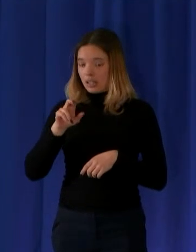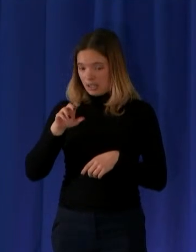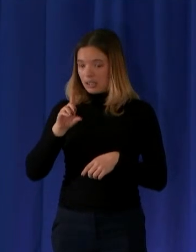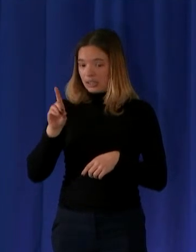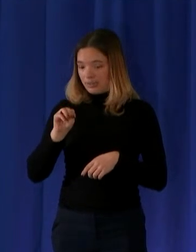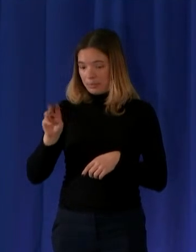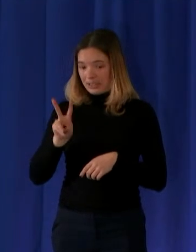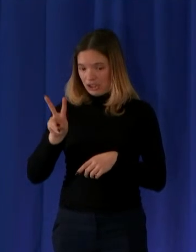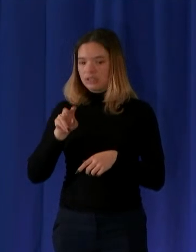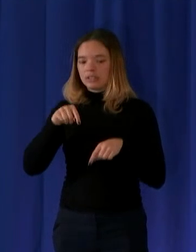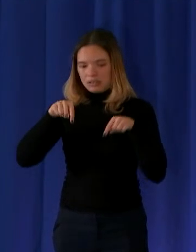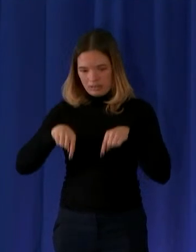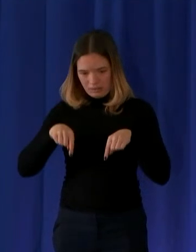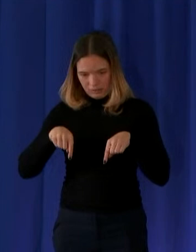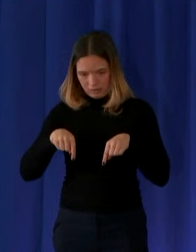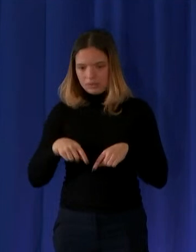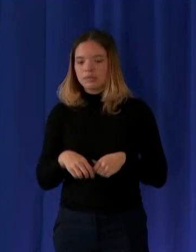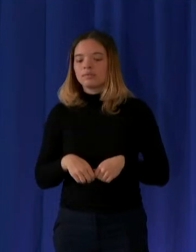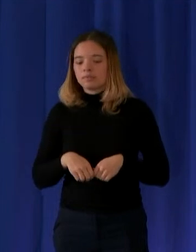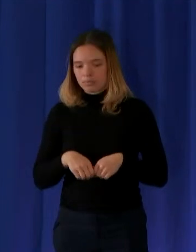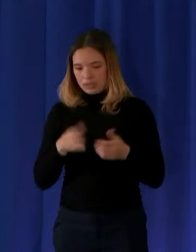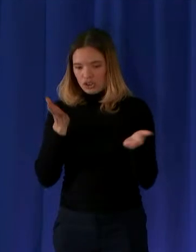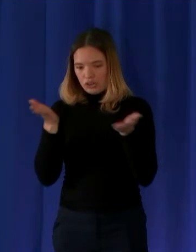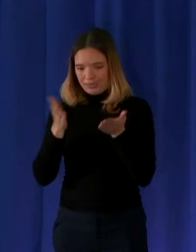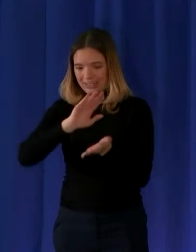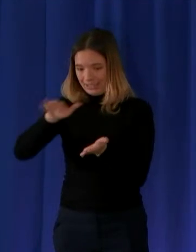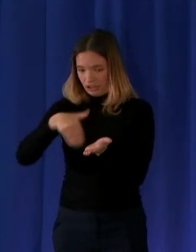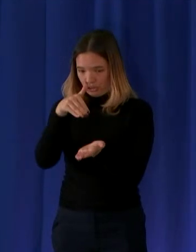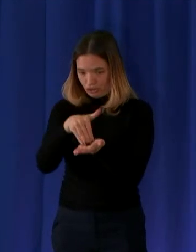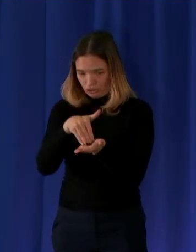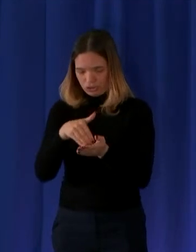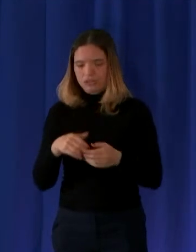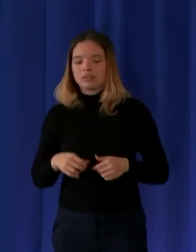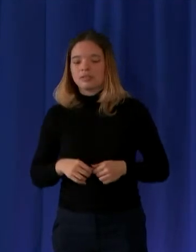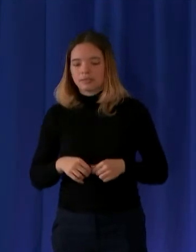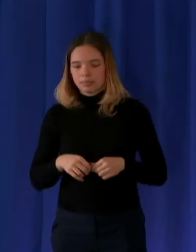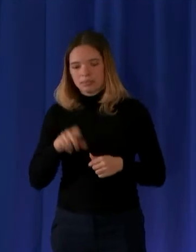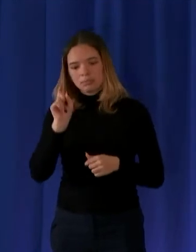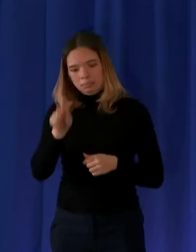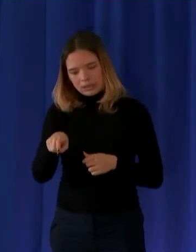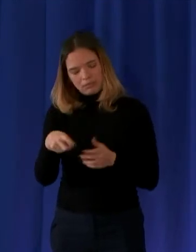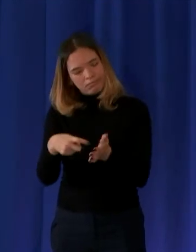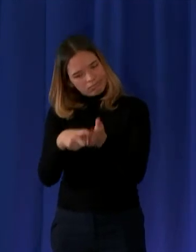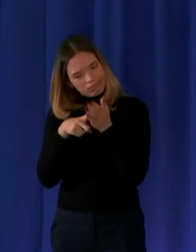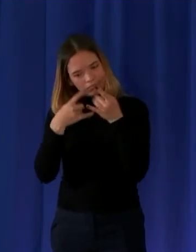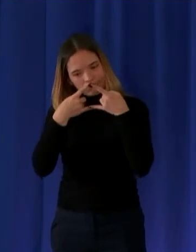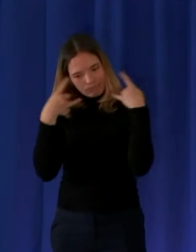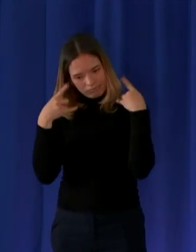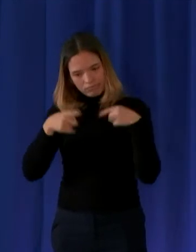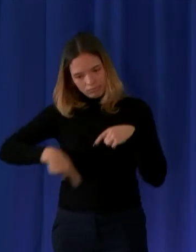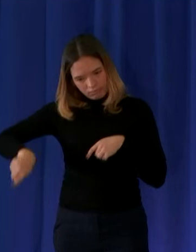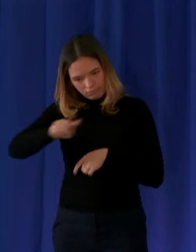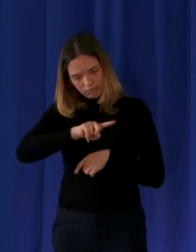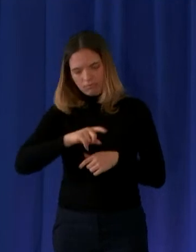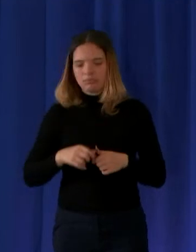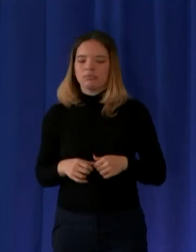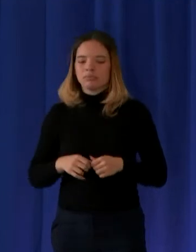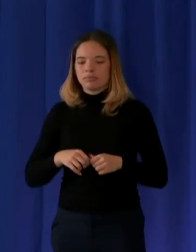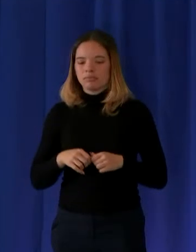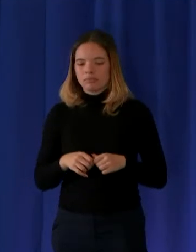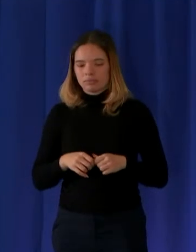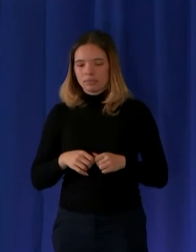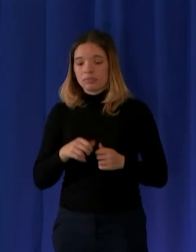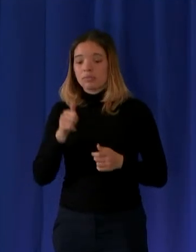and DHS service centers, to name 2. Additionally, beginning